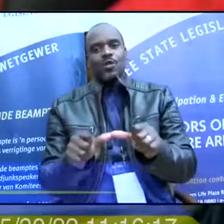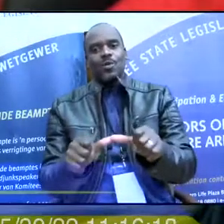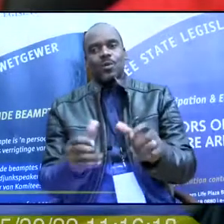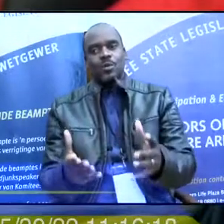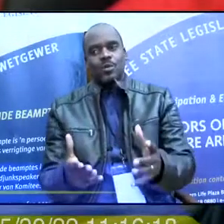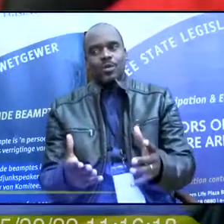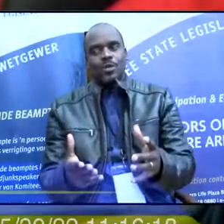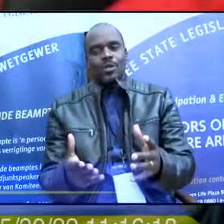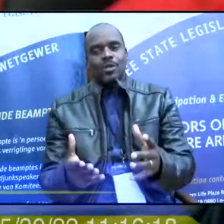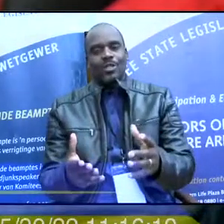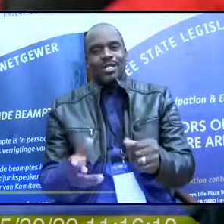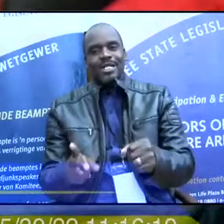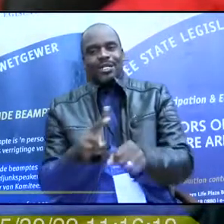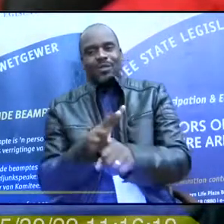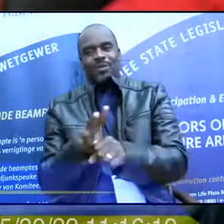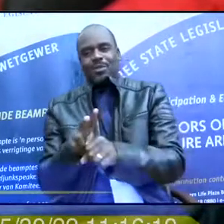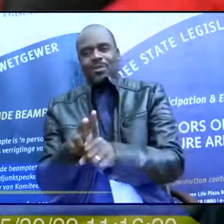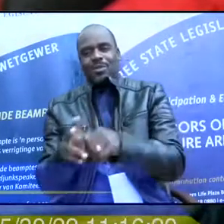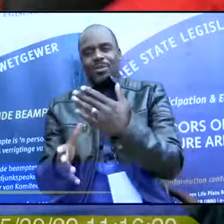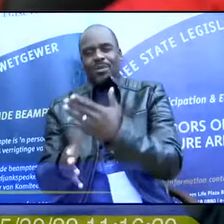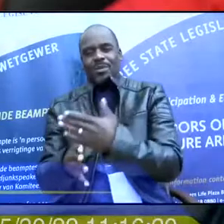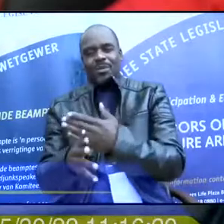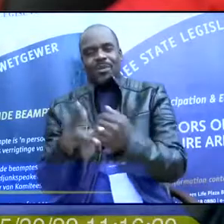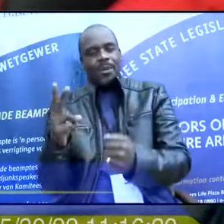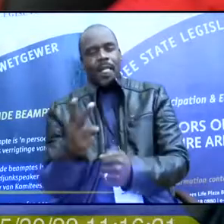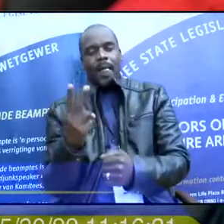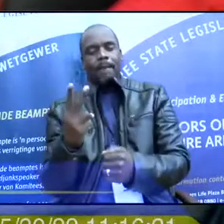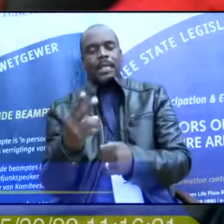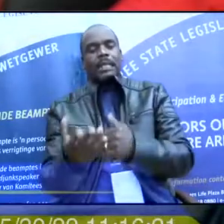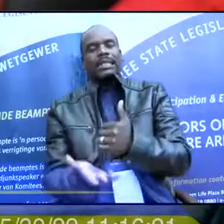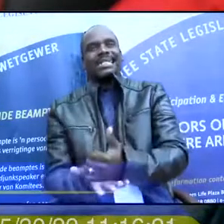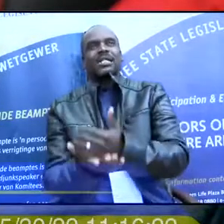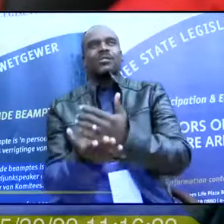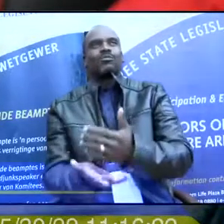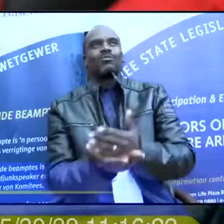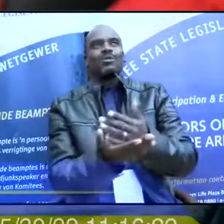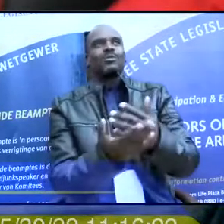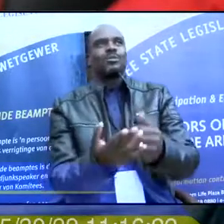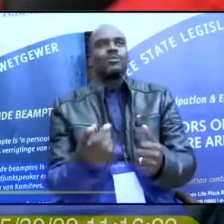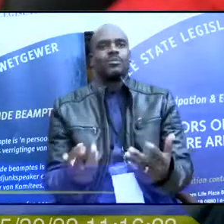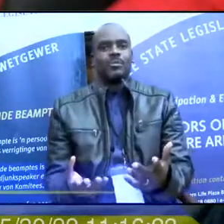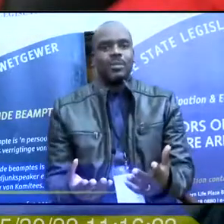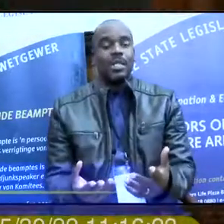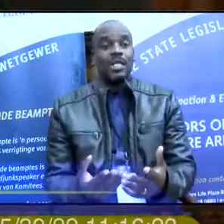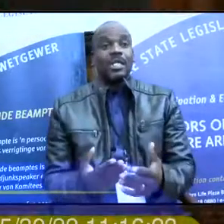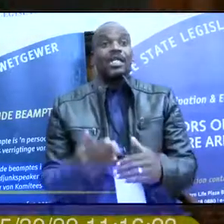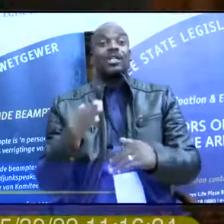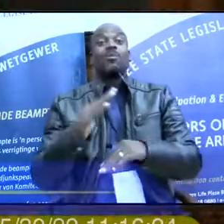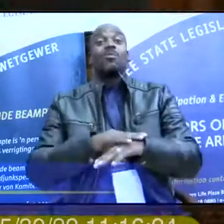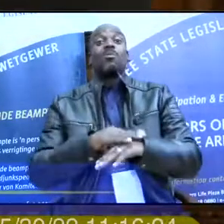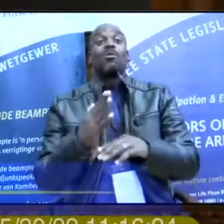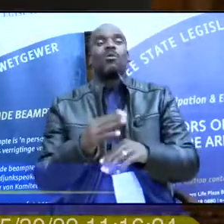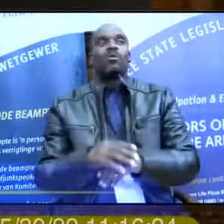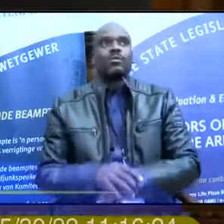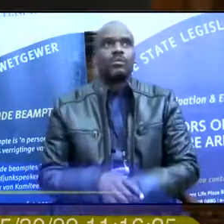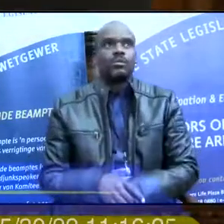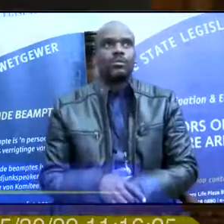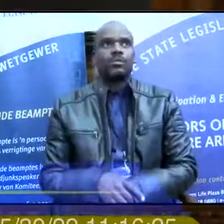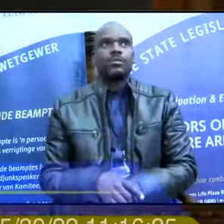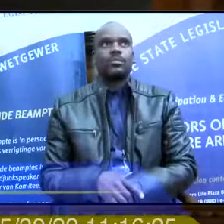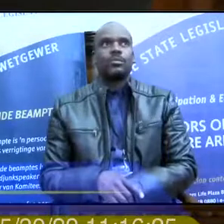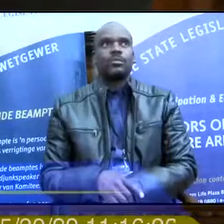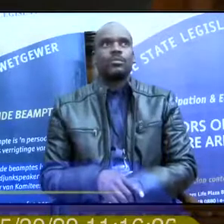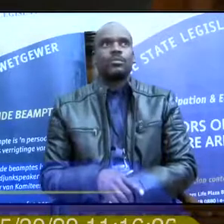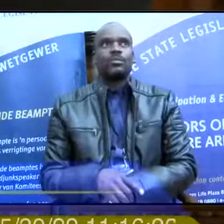fueled by new entrants into the market which is mostly youth and that is more on your innovation sectors and that